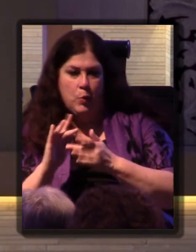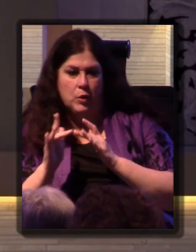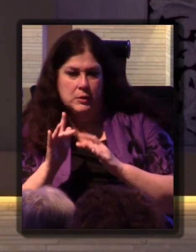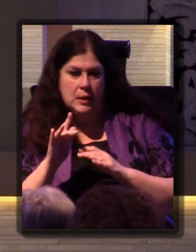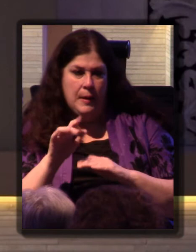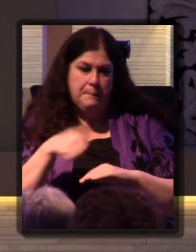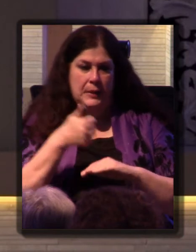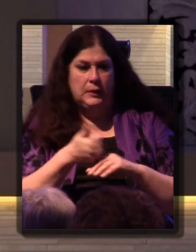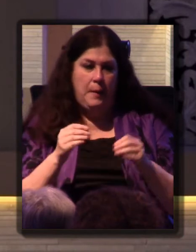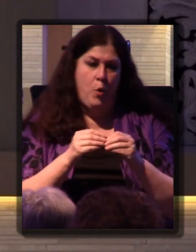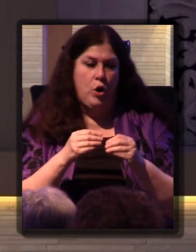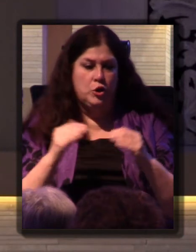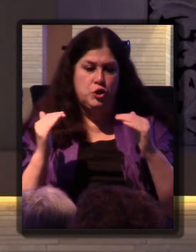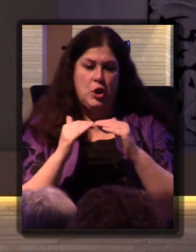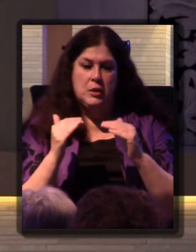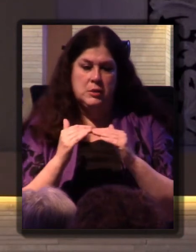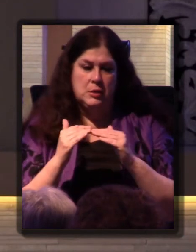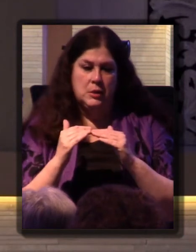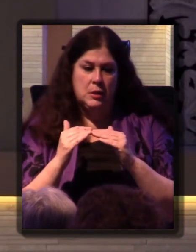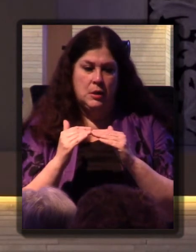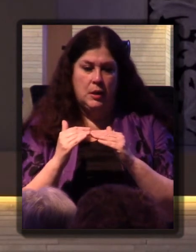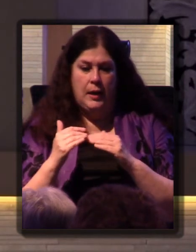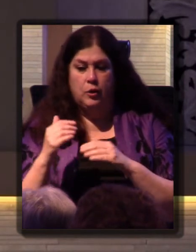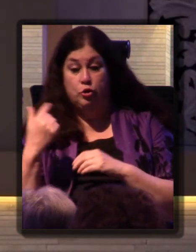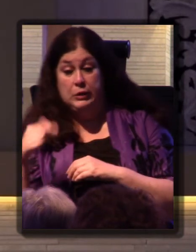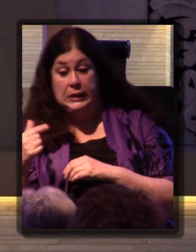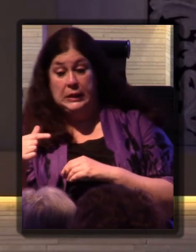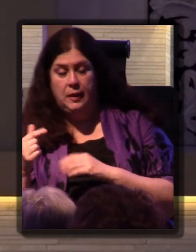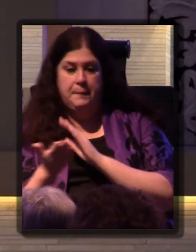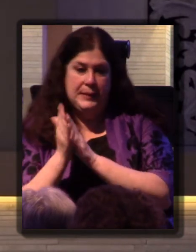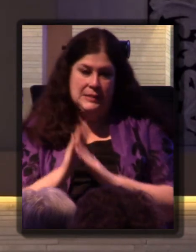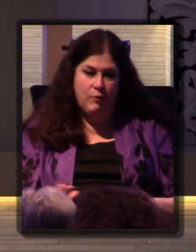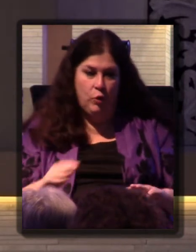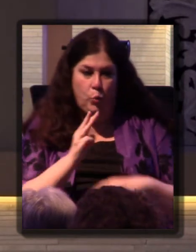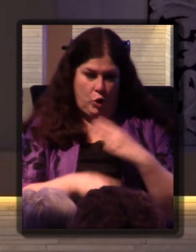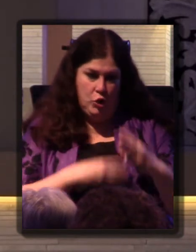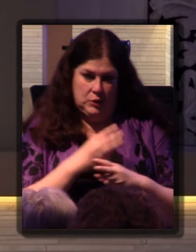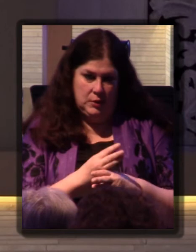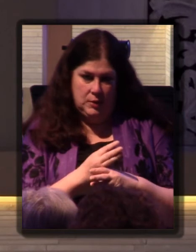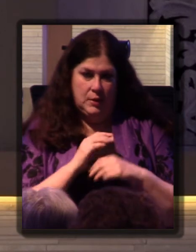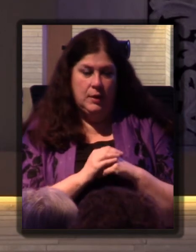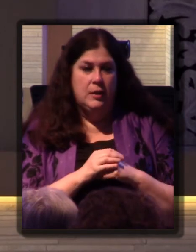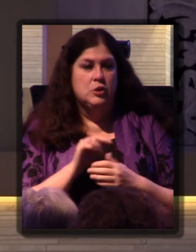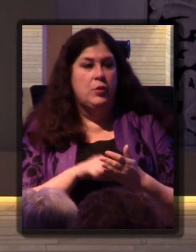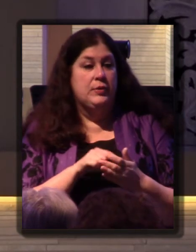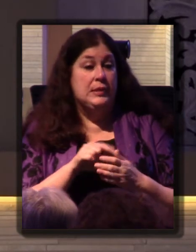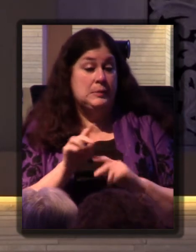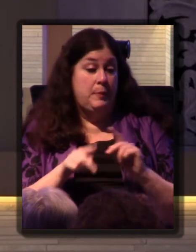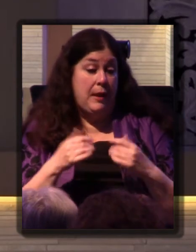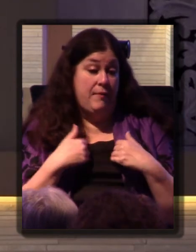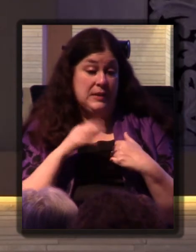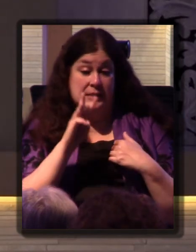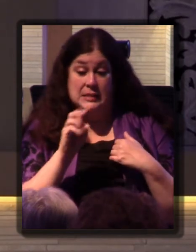influential networks building a more just, verdant, and that means green, and peaceful world. And